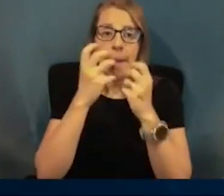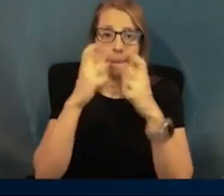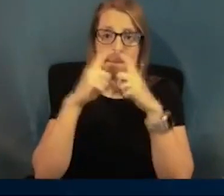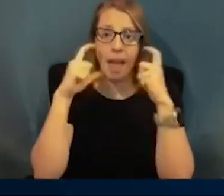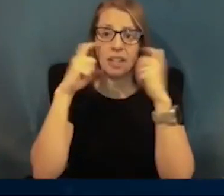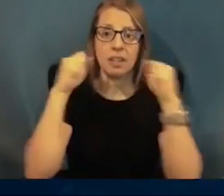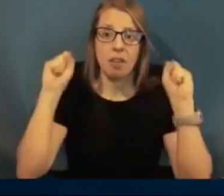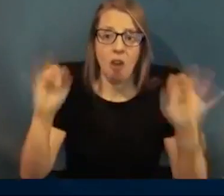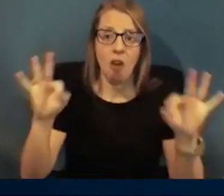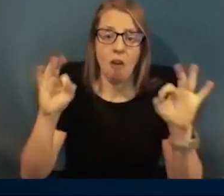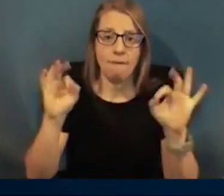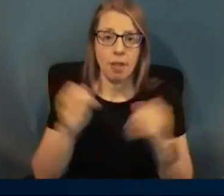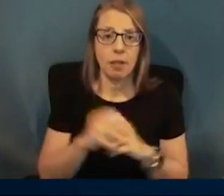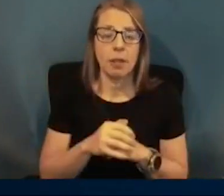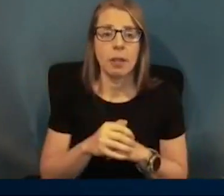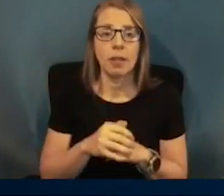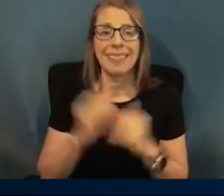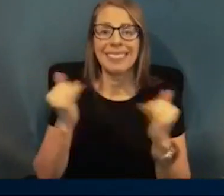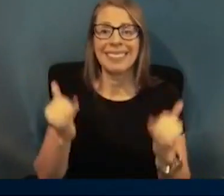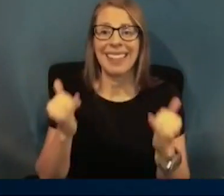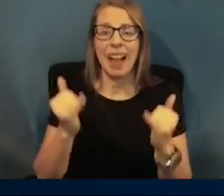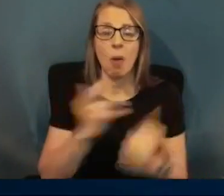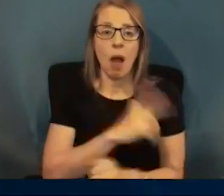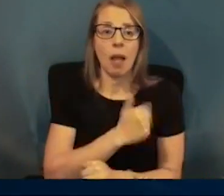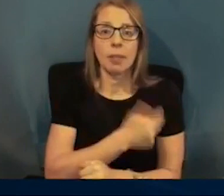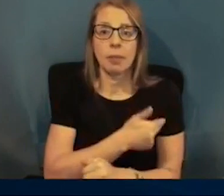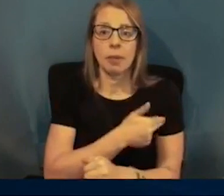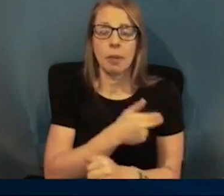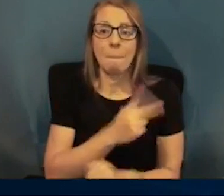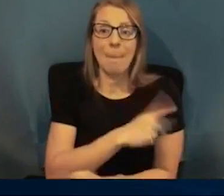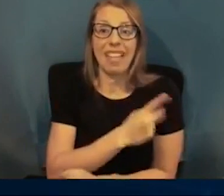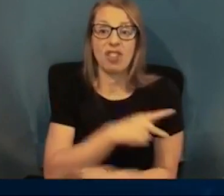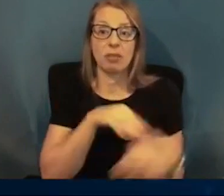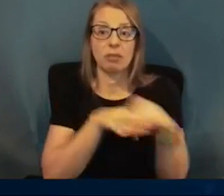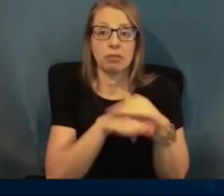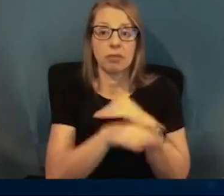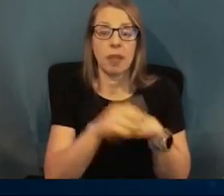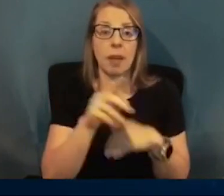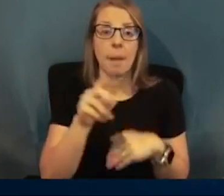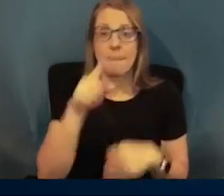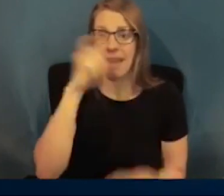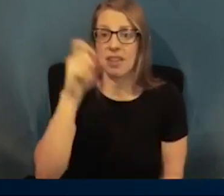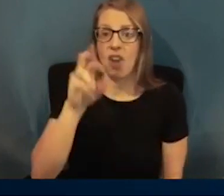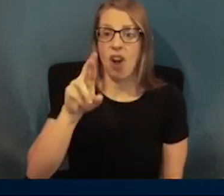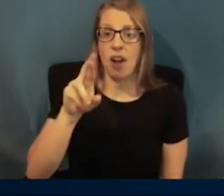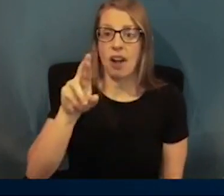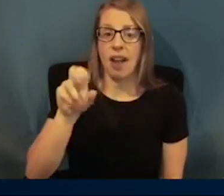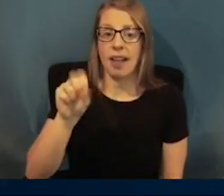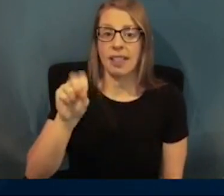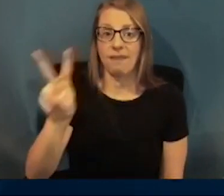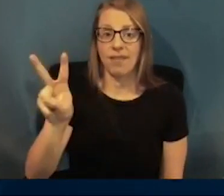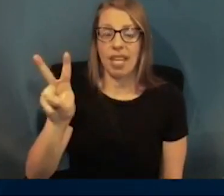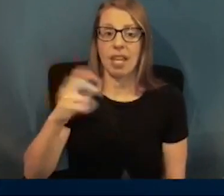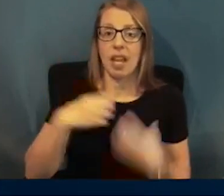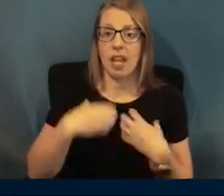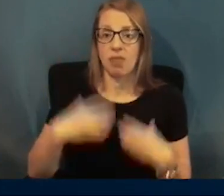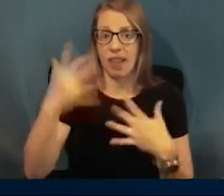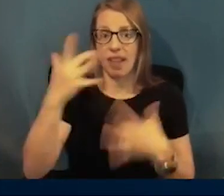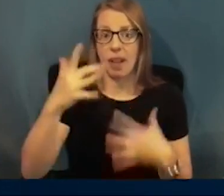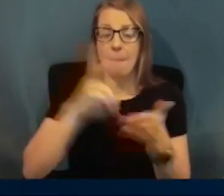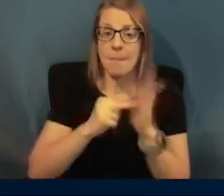with RSV and other respiratory illnesses. Is masking making us more susceptible to viruses in general?